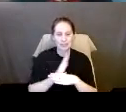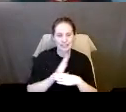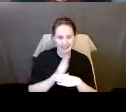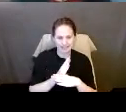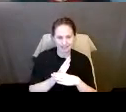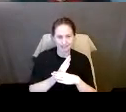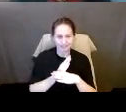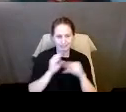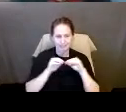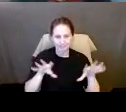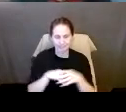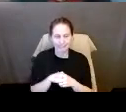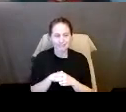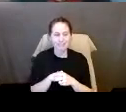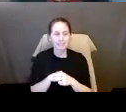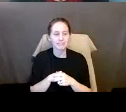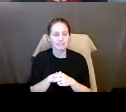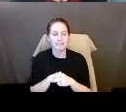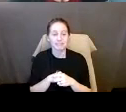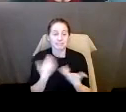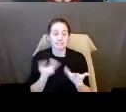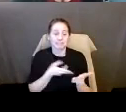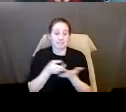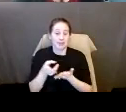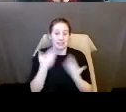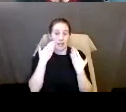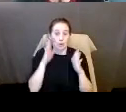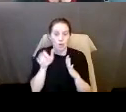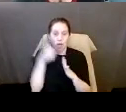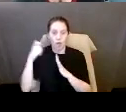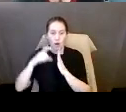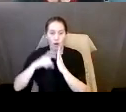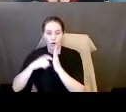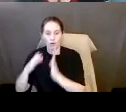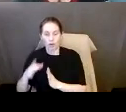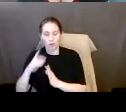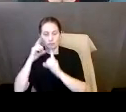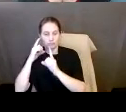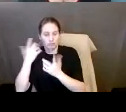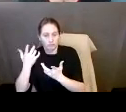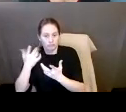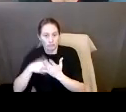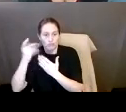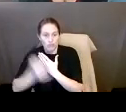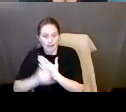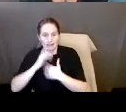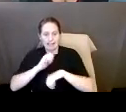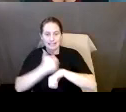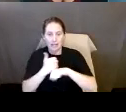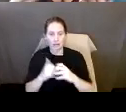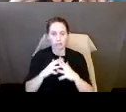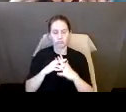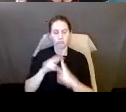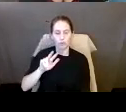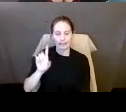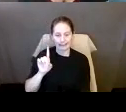people at this point. And frankly, I don't know of any other archaeological mission that's actually like creating 3D models